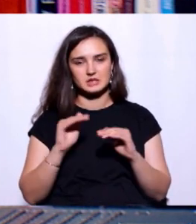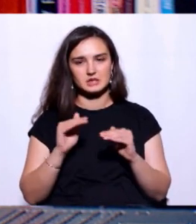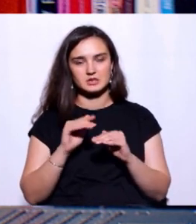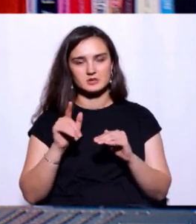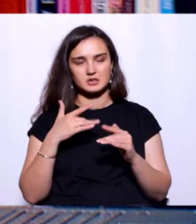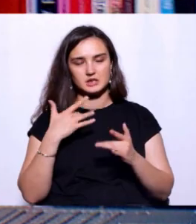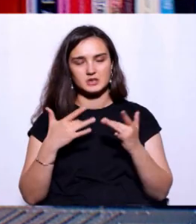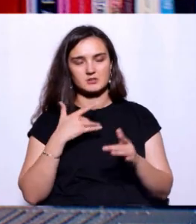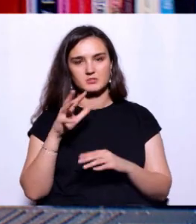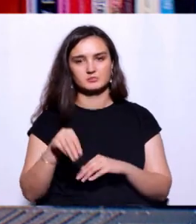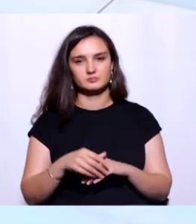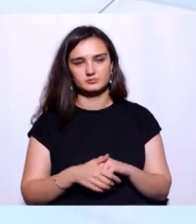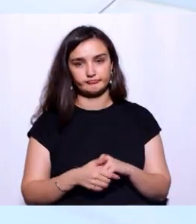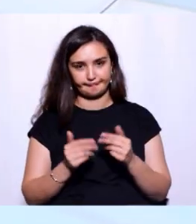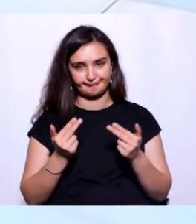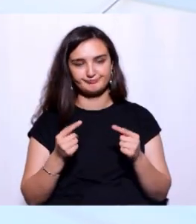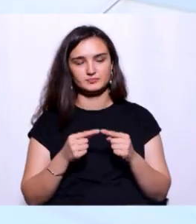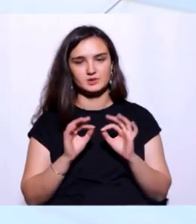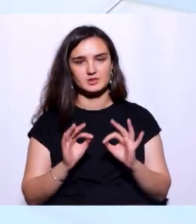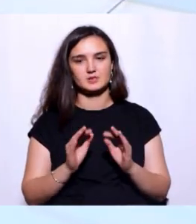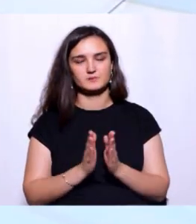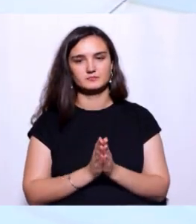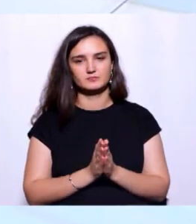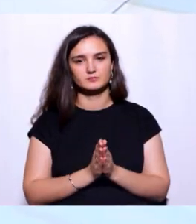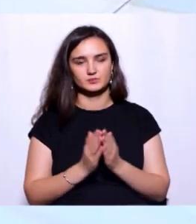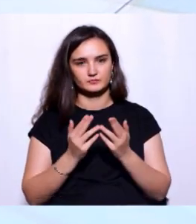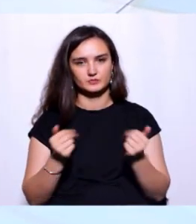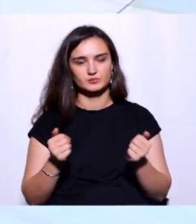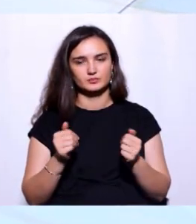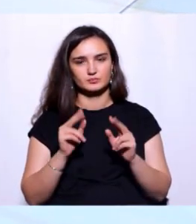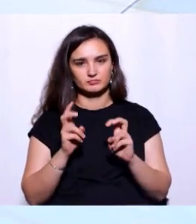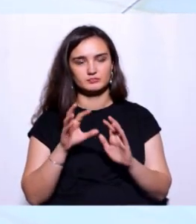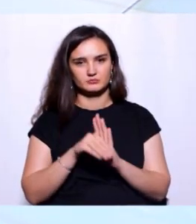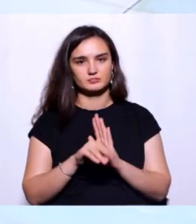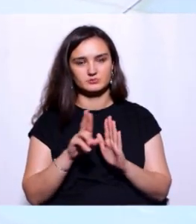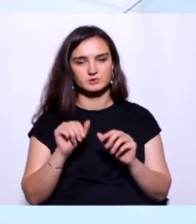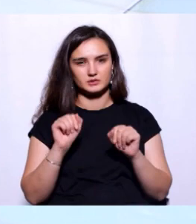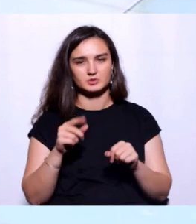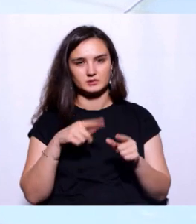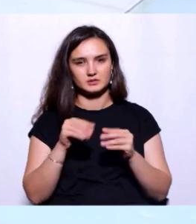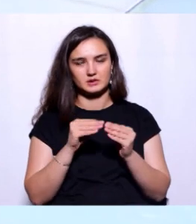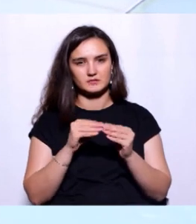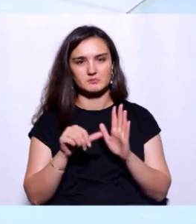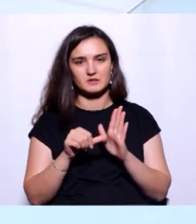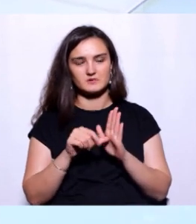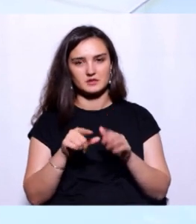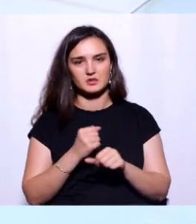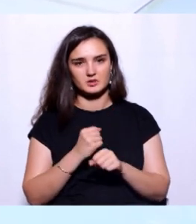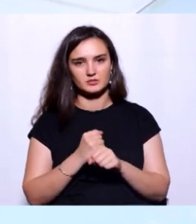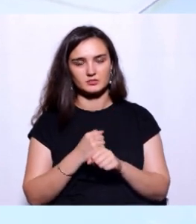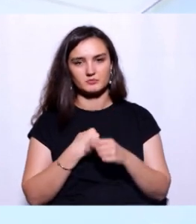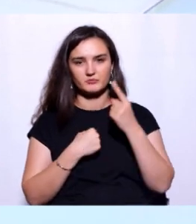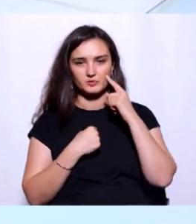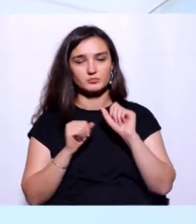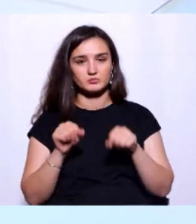cinema. Yes. Was that right? Yes, yeah? Of course, for sure. And can you do the sixth ones? I think